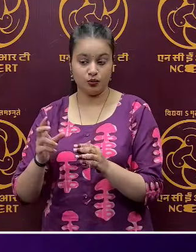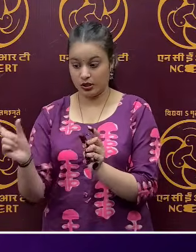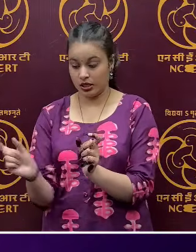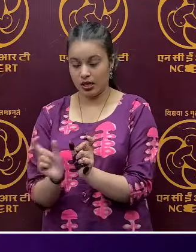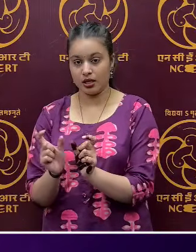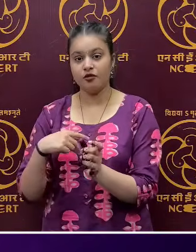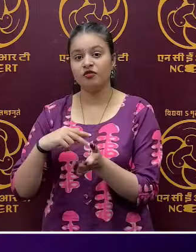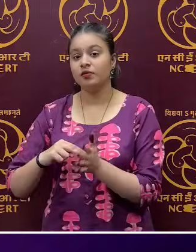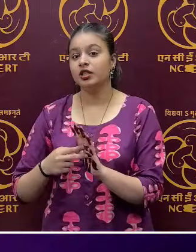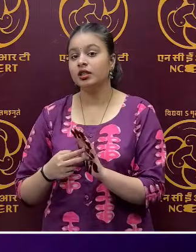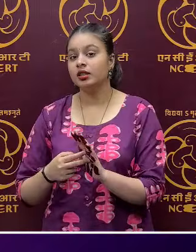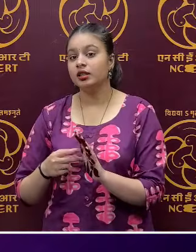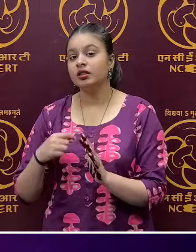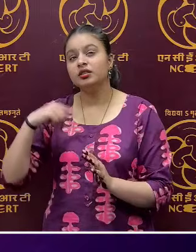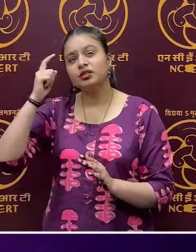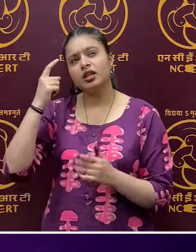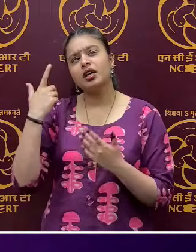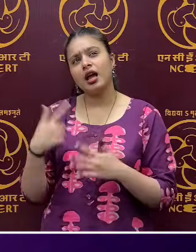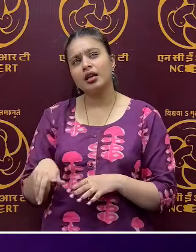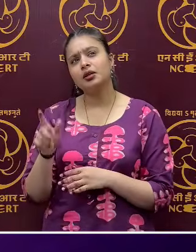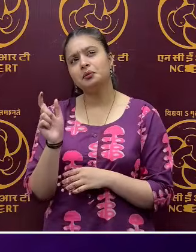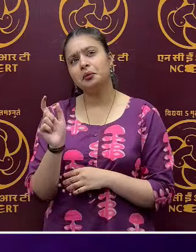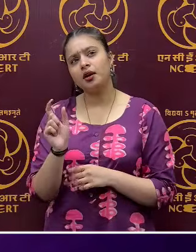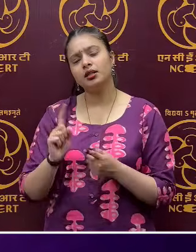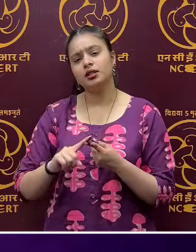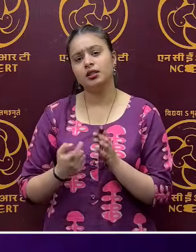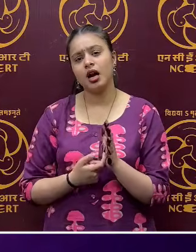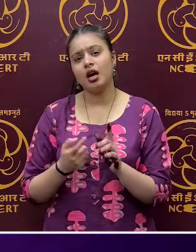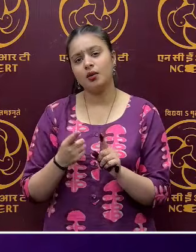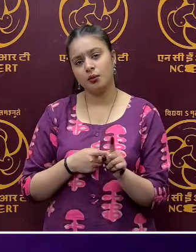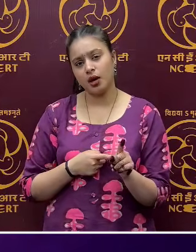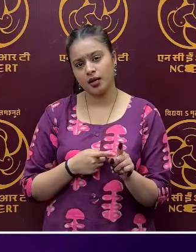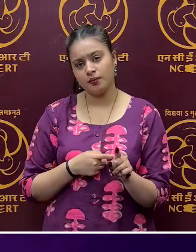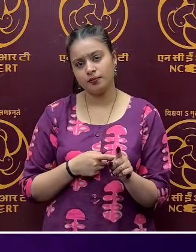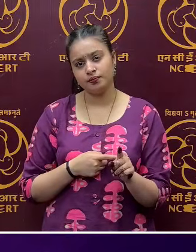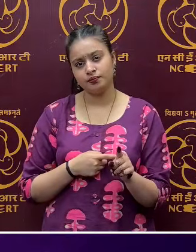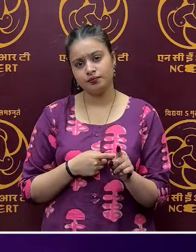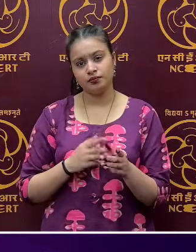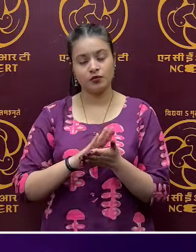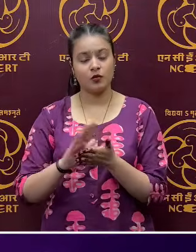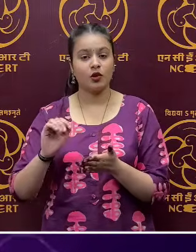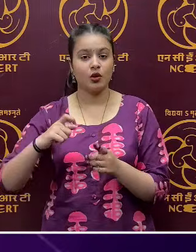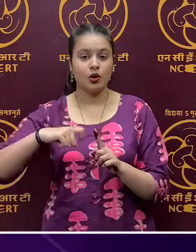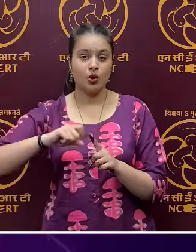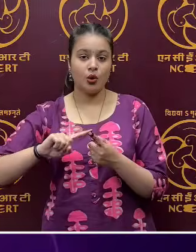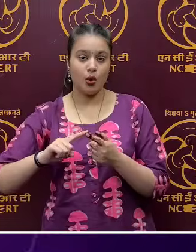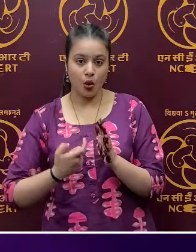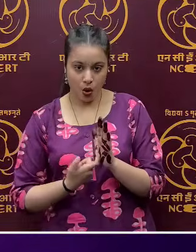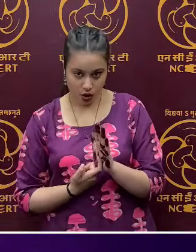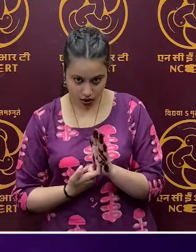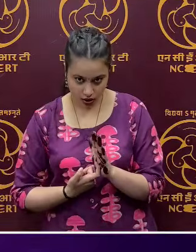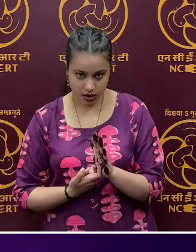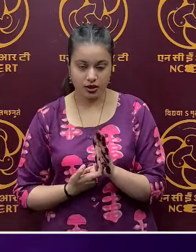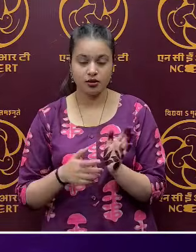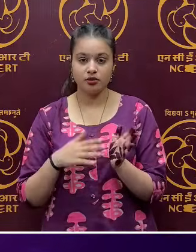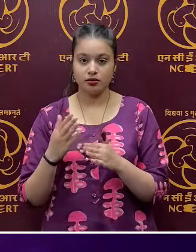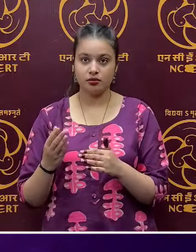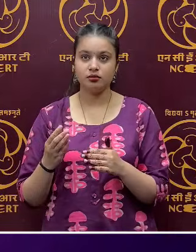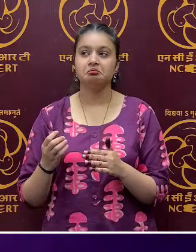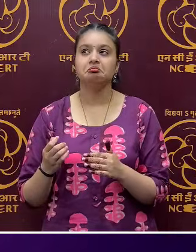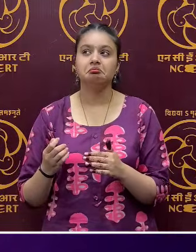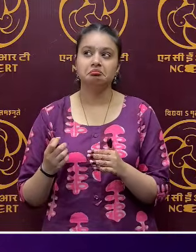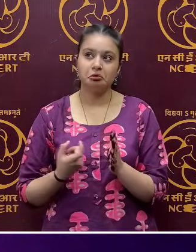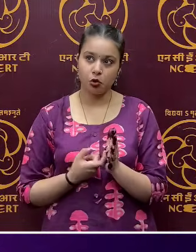What does it Think of any word that ends in ER. mean? ER. Yeah? Hawker, Hawker, vendor. No, vendor is OR. OR,